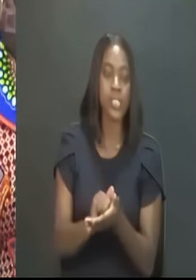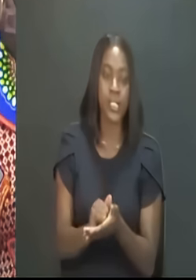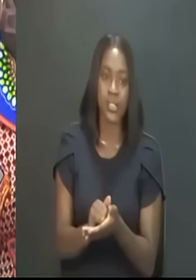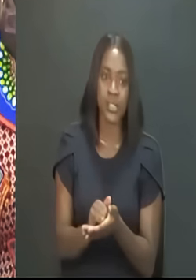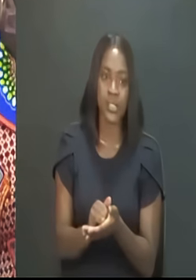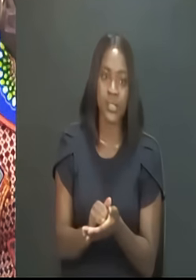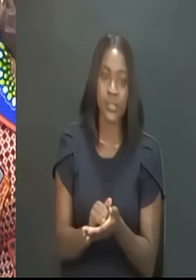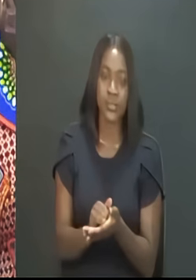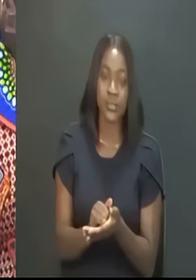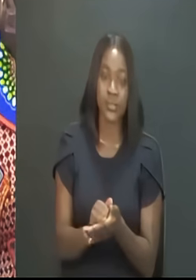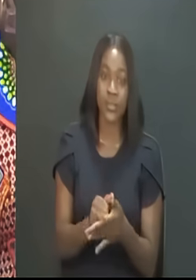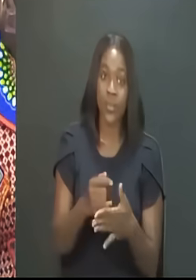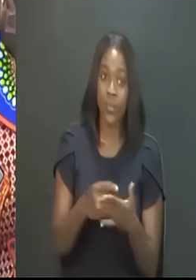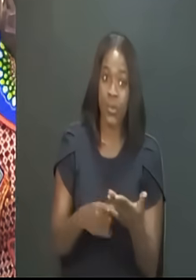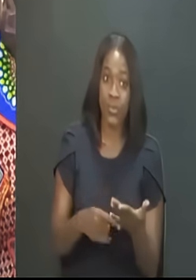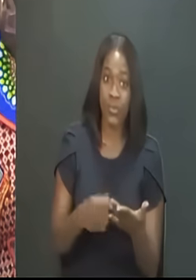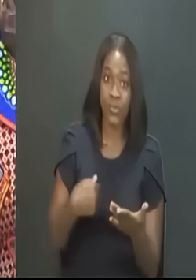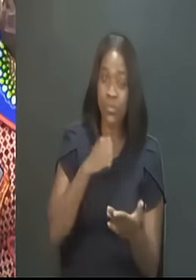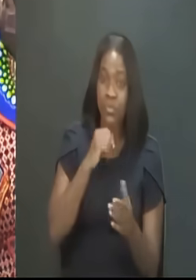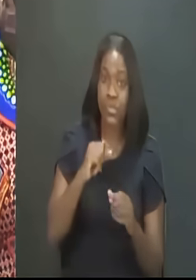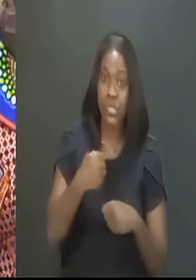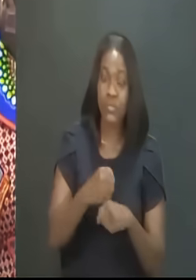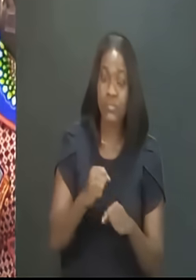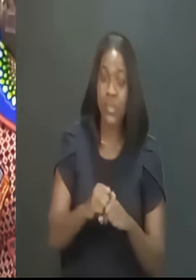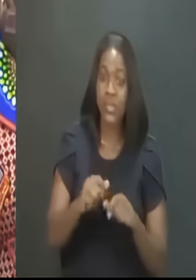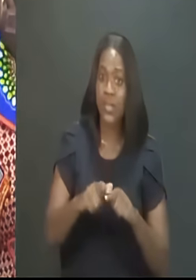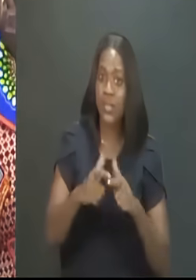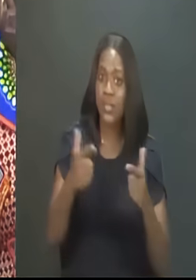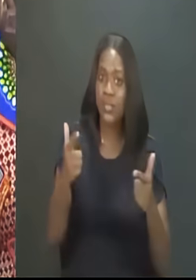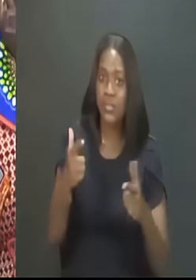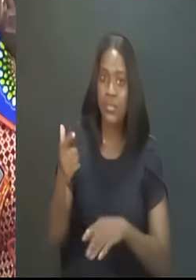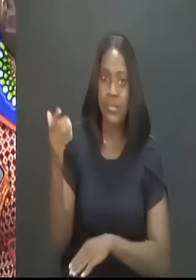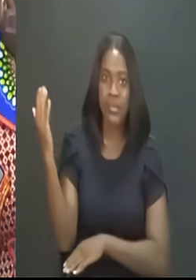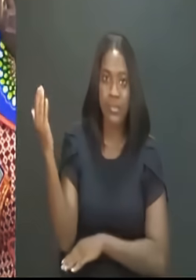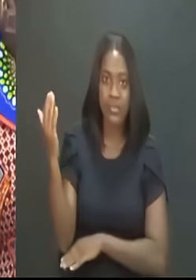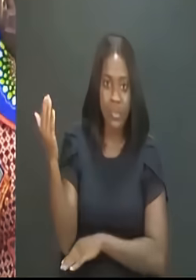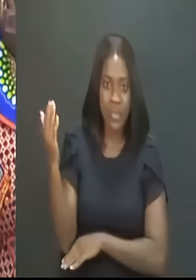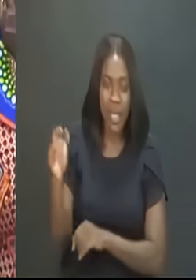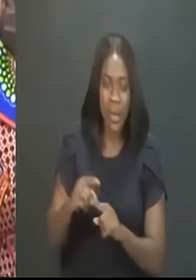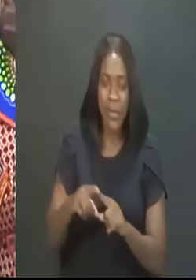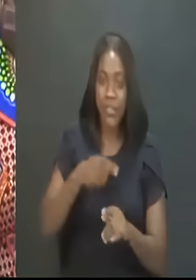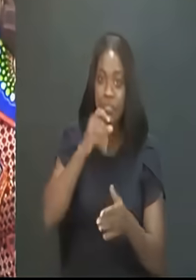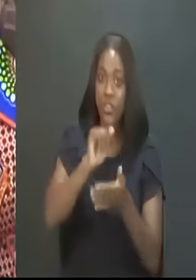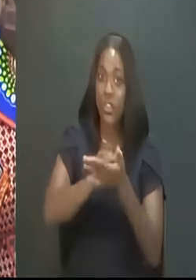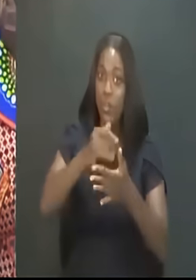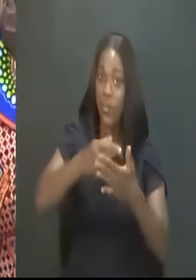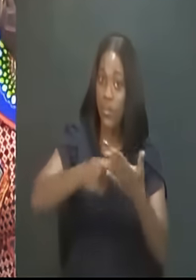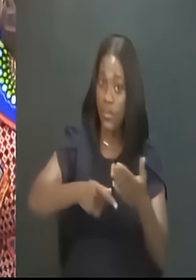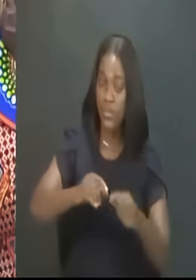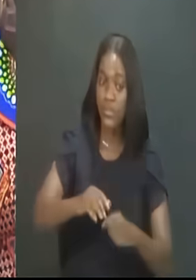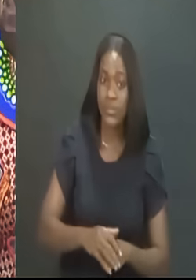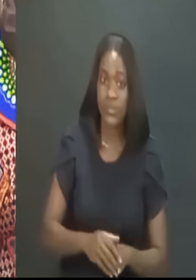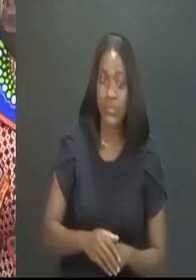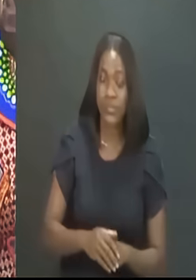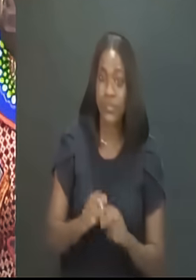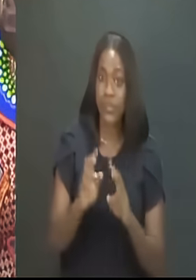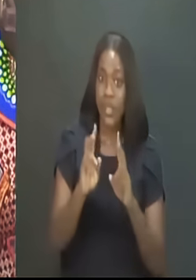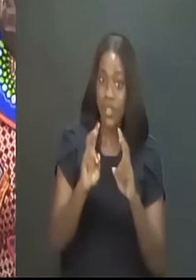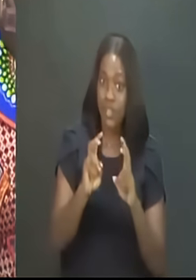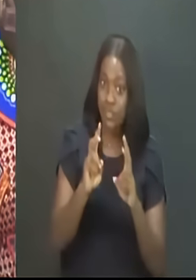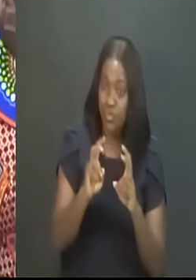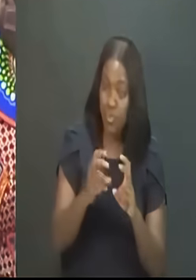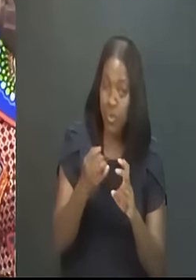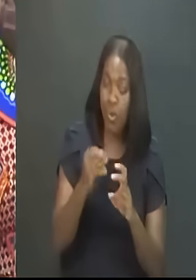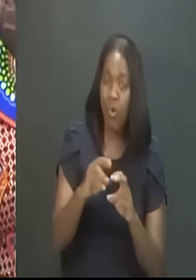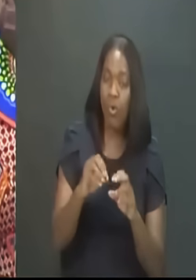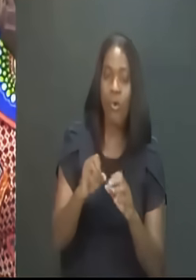make general provisions, but then we should ensure that the item or the subject matter appears